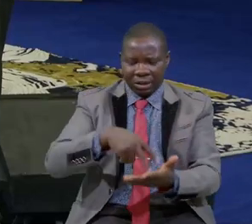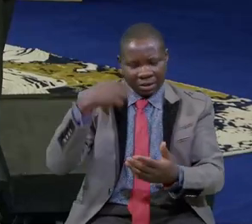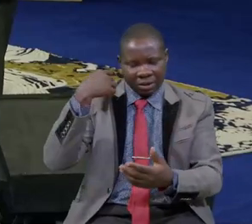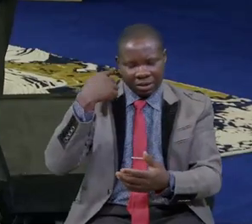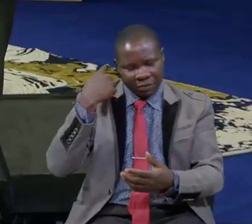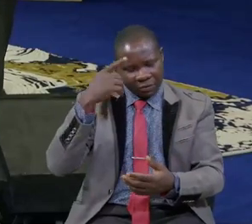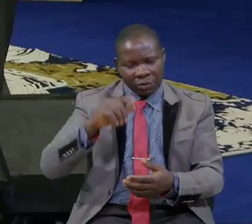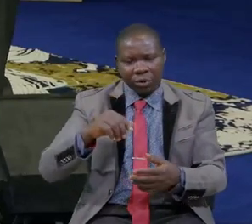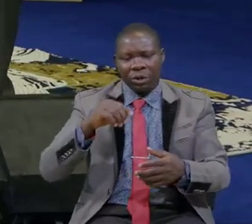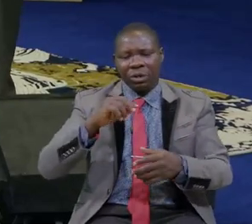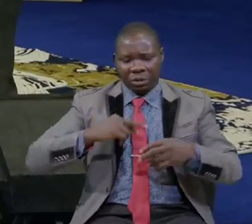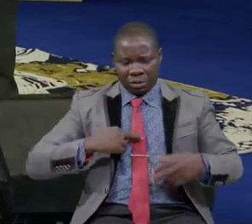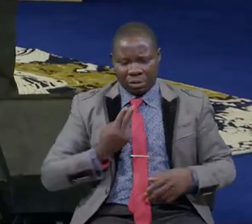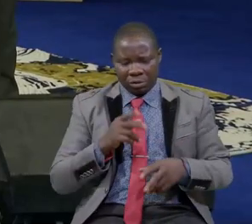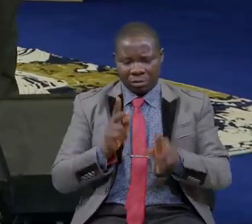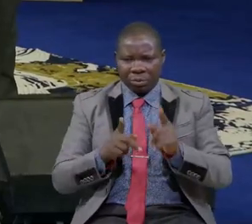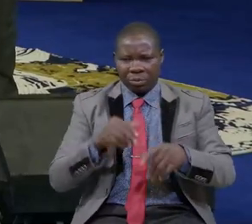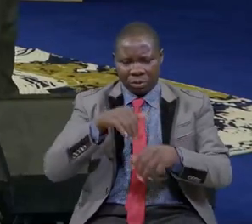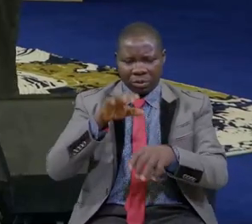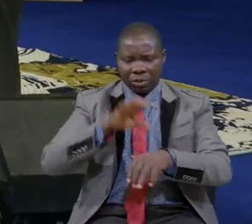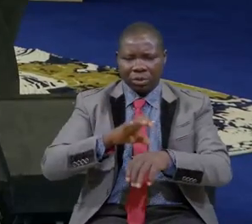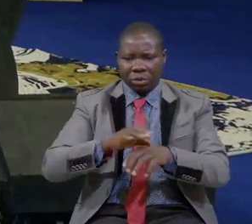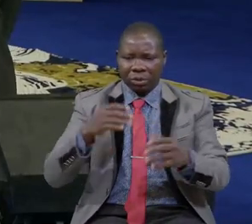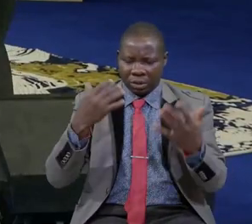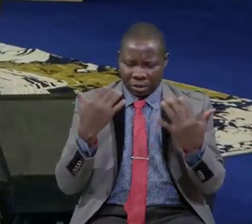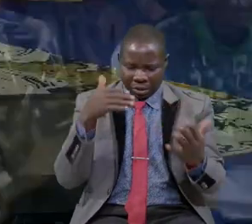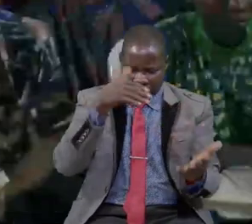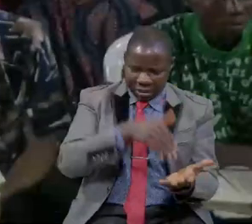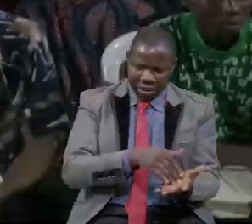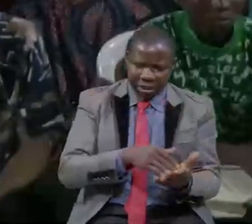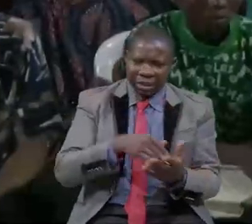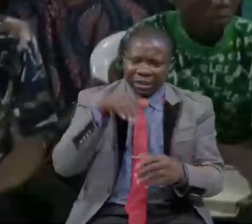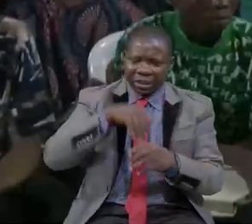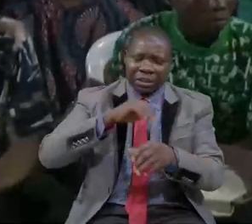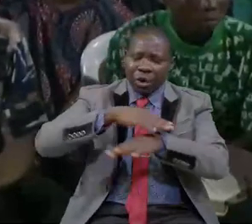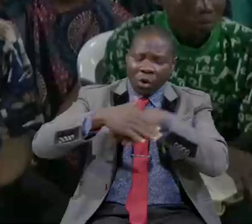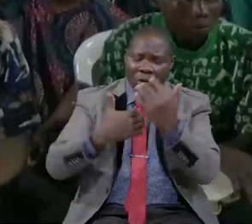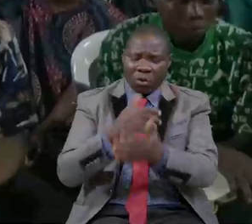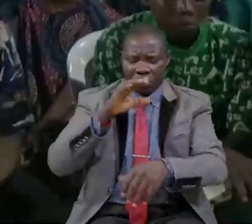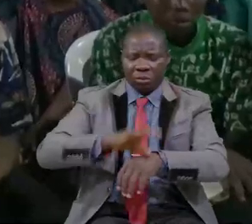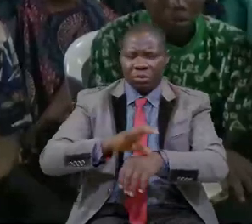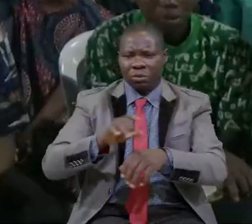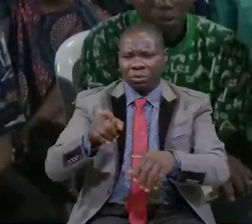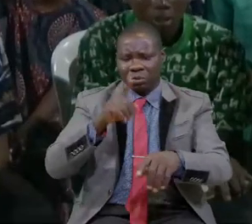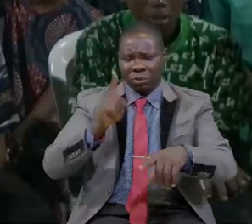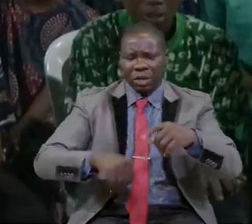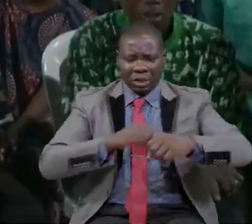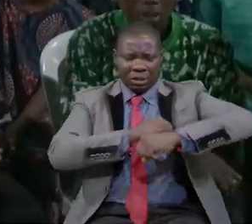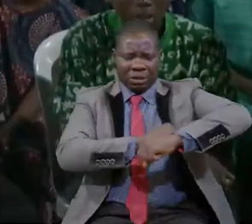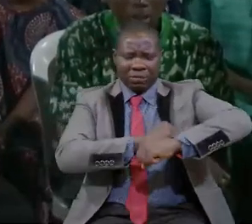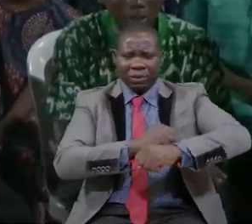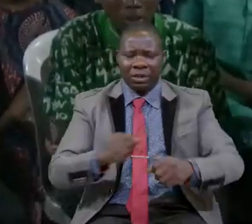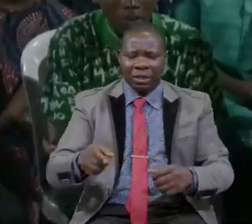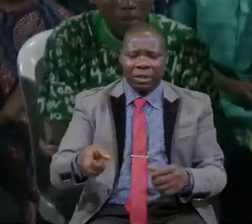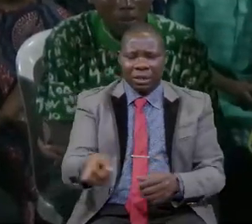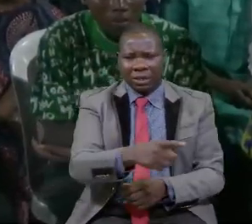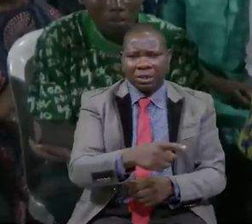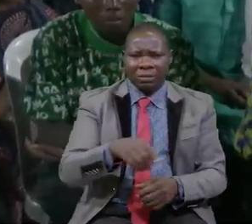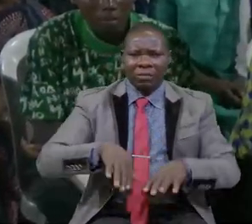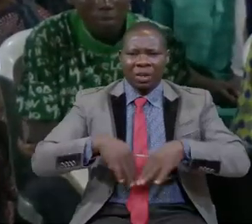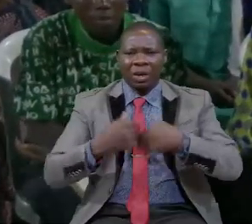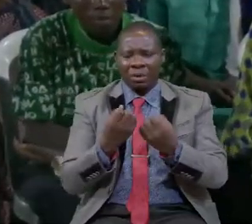churches, Pentecostal or Evangelical. You cannot defend them. How many people do we read? He is a pastor, he's